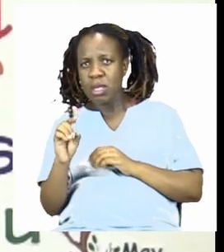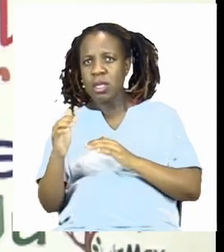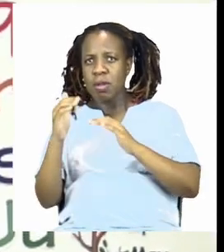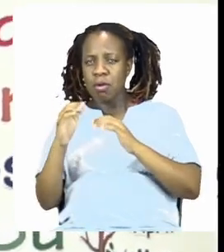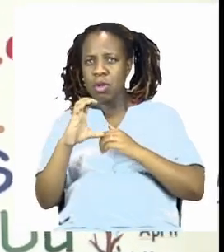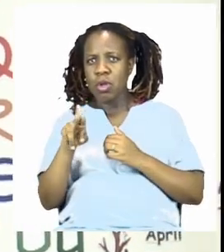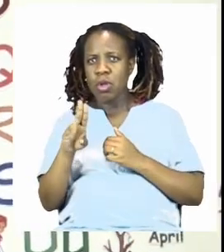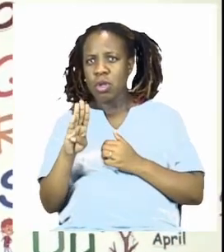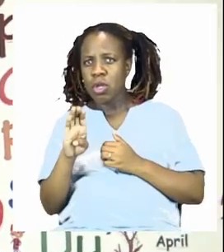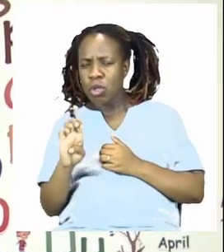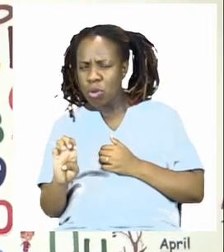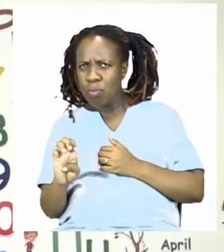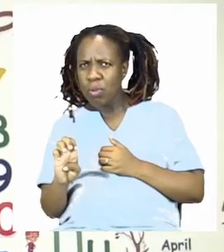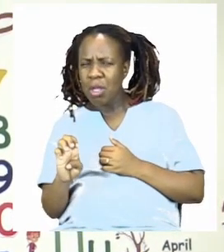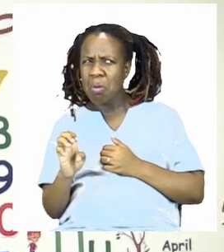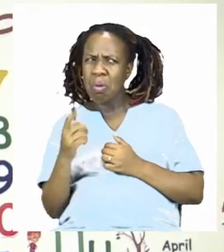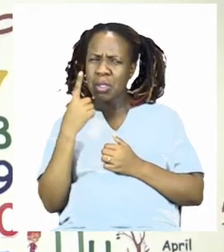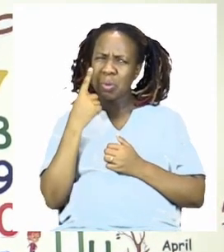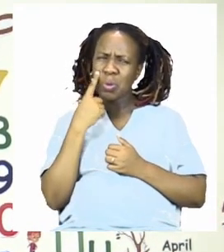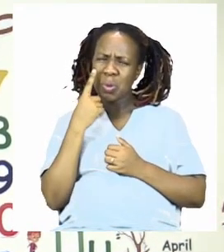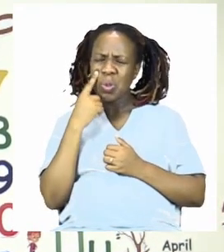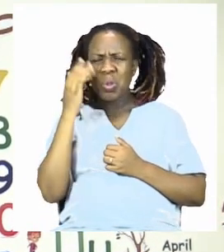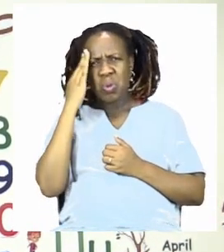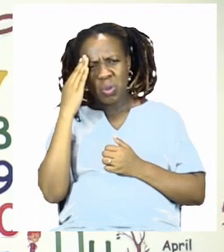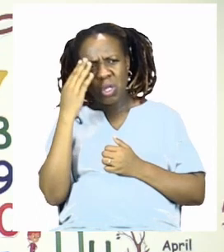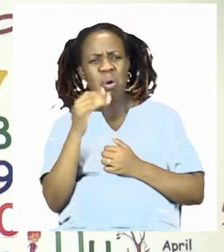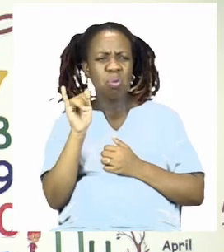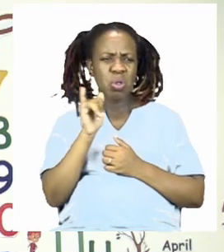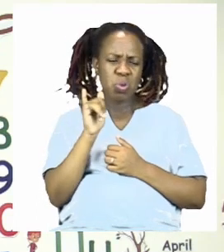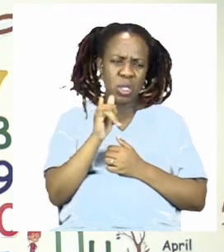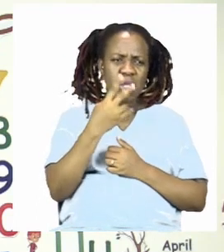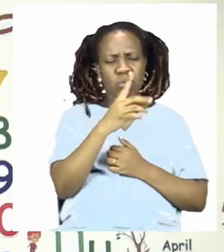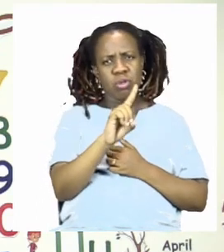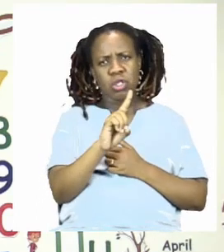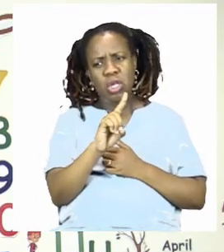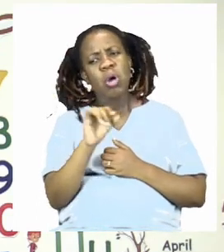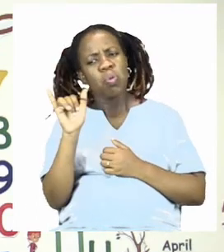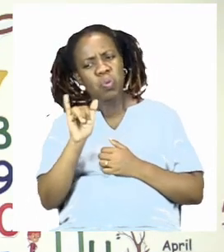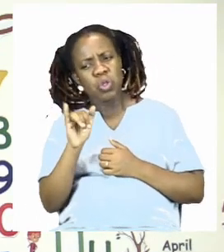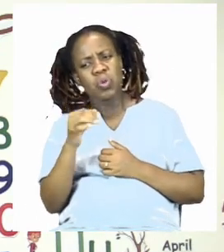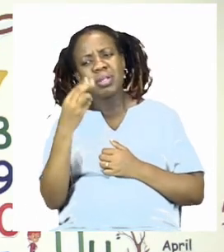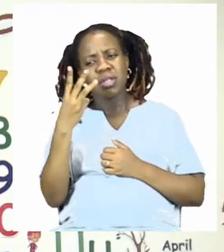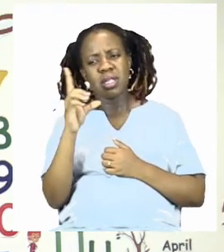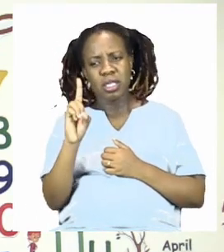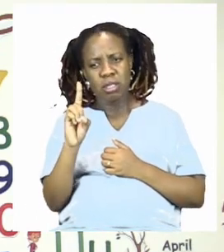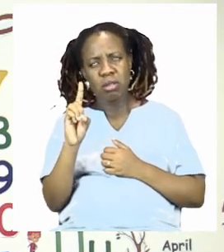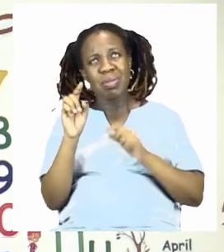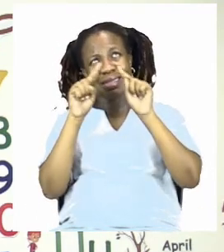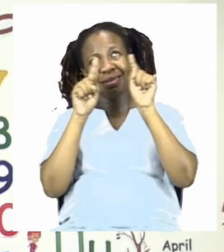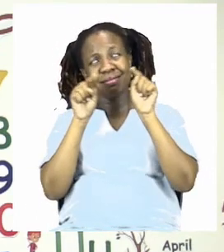then I know you will immediately know which ones are 2D and which ones are 3D